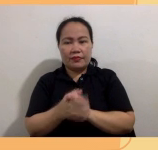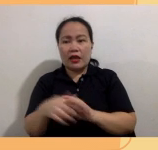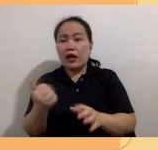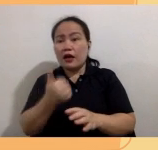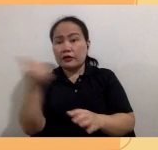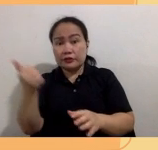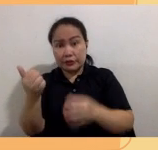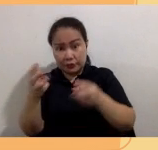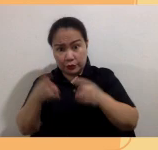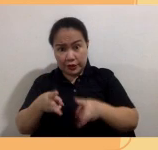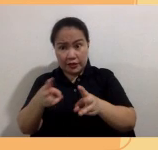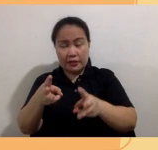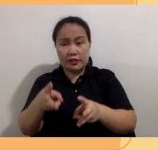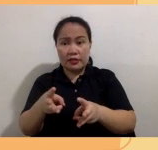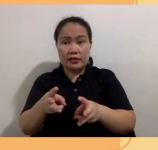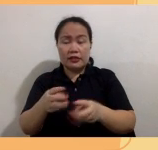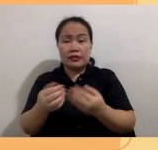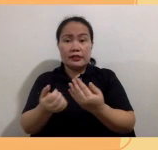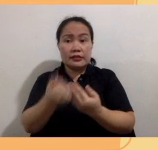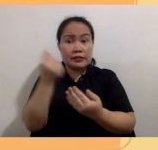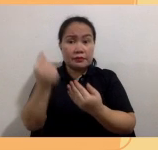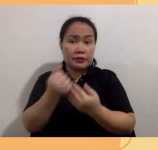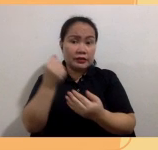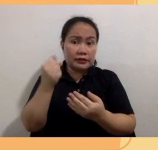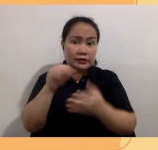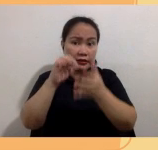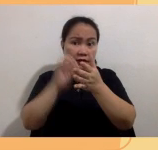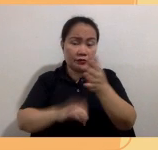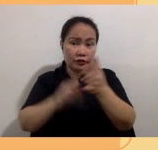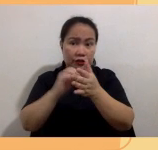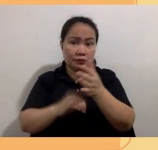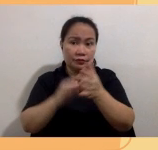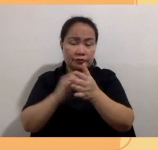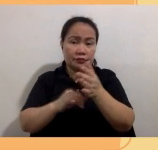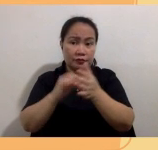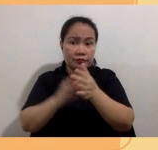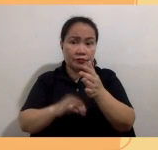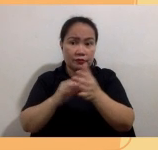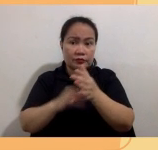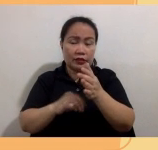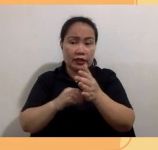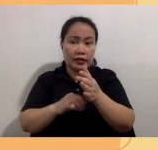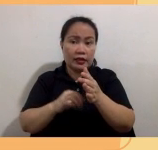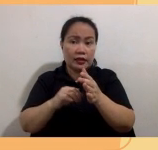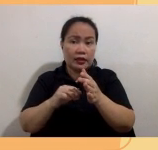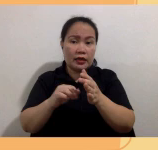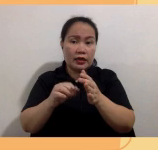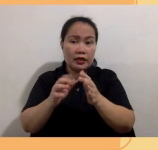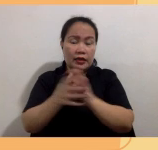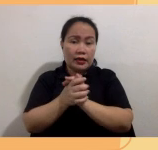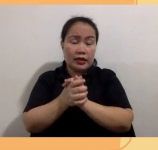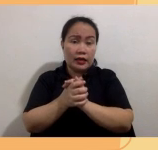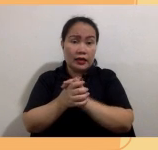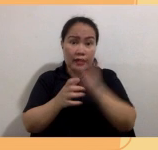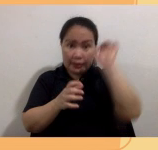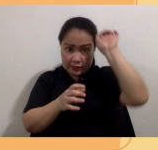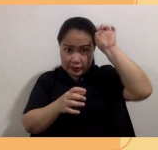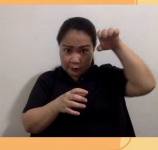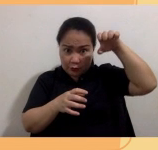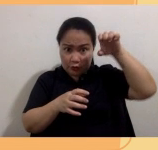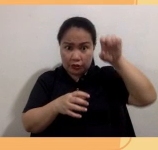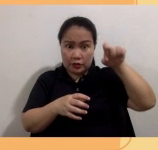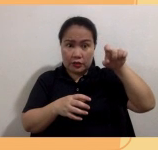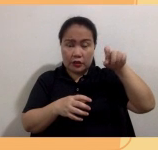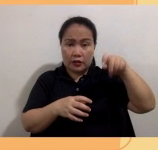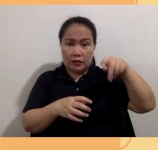the exponents of variable with the same base. Okay, so